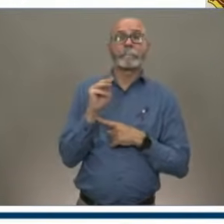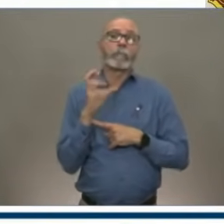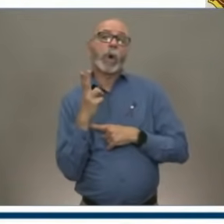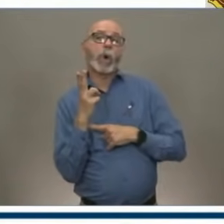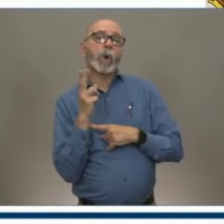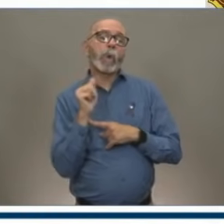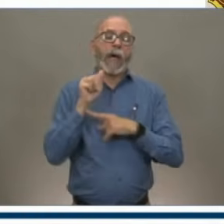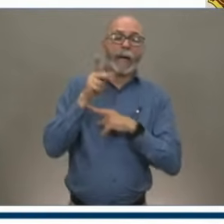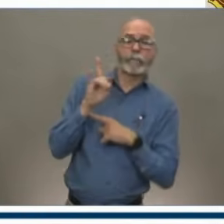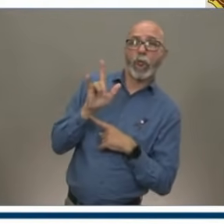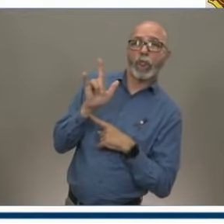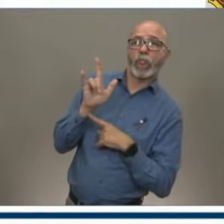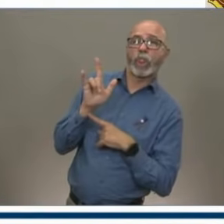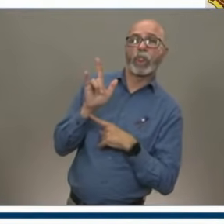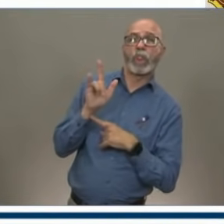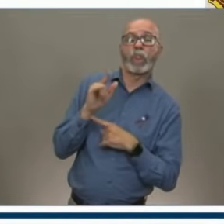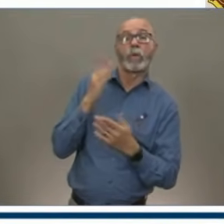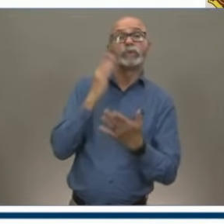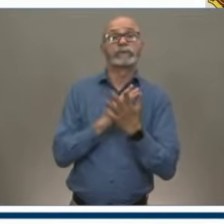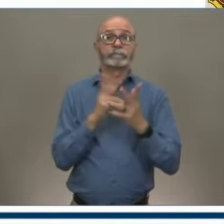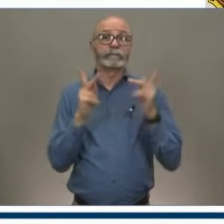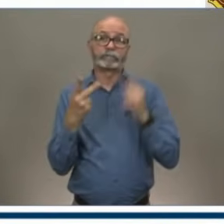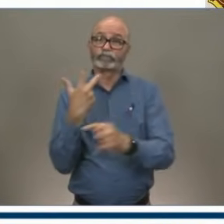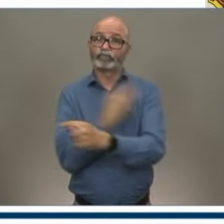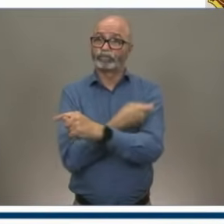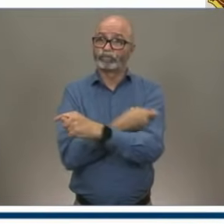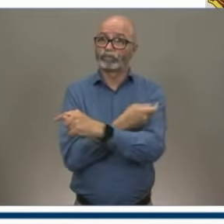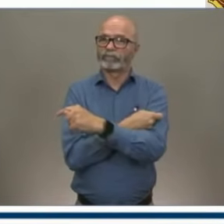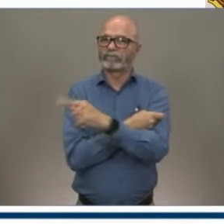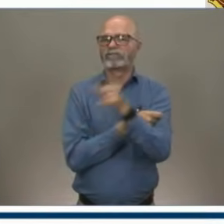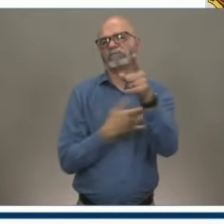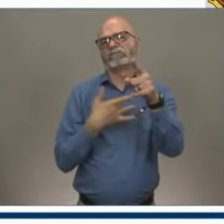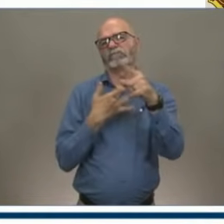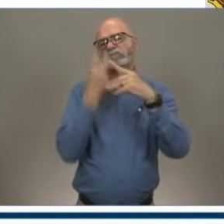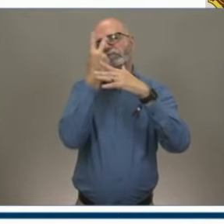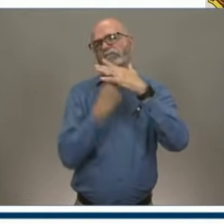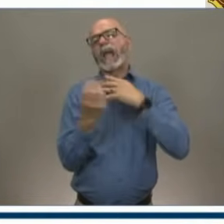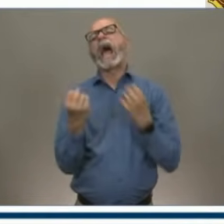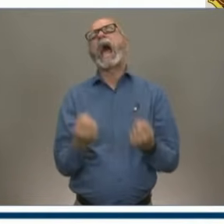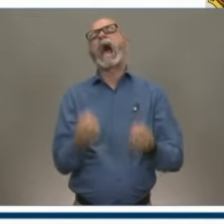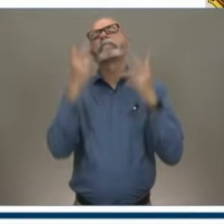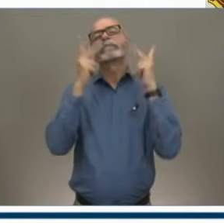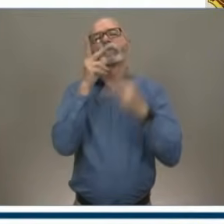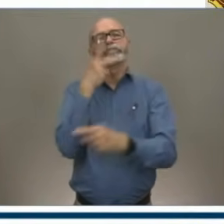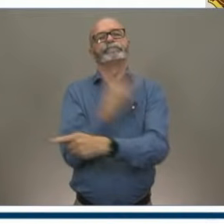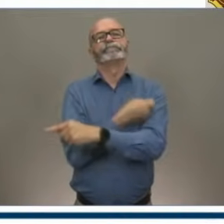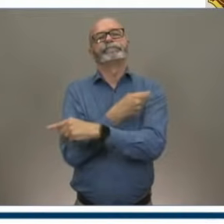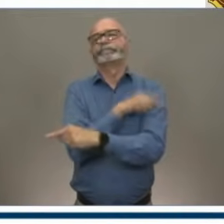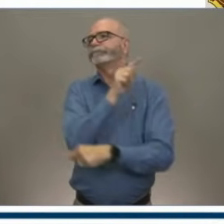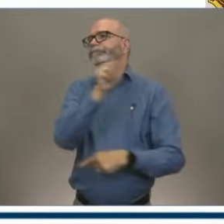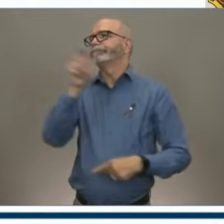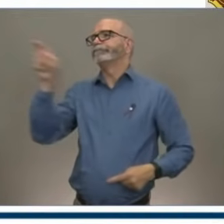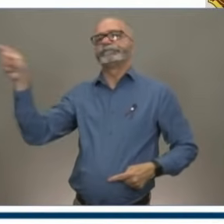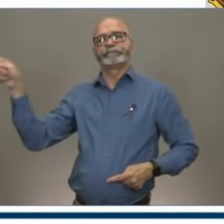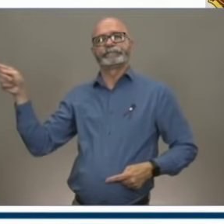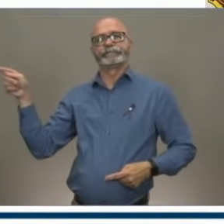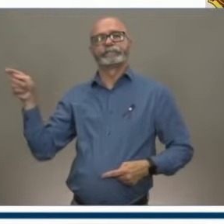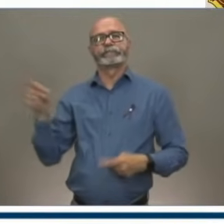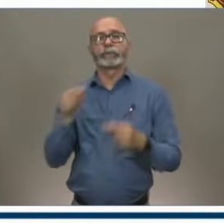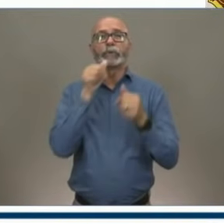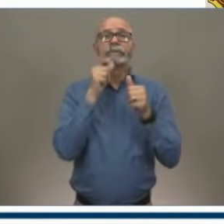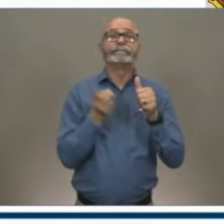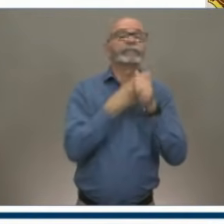I just wondered how many people do you expect to get vaccinated who are at the front of the line, and